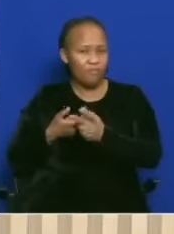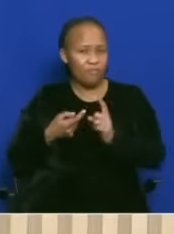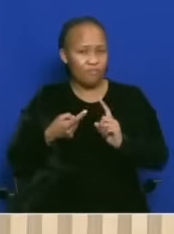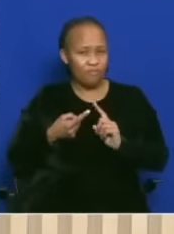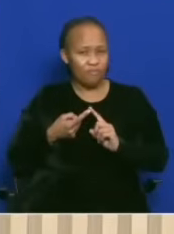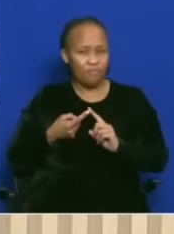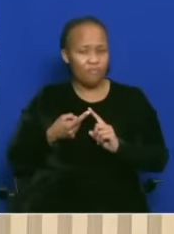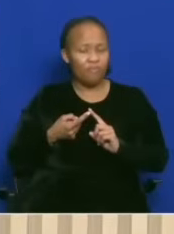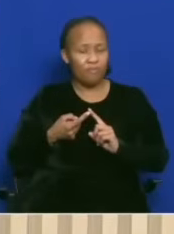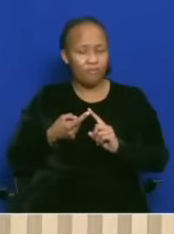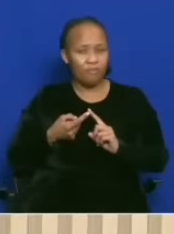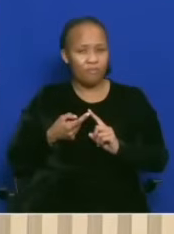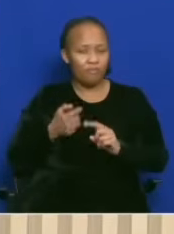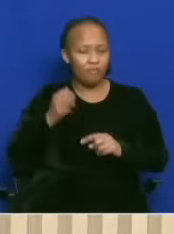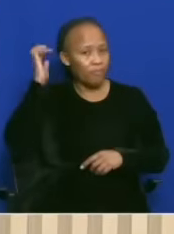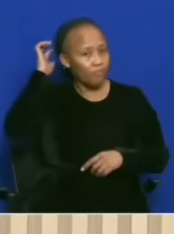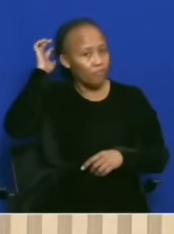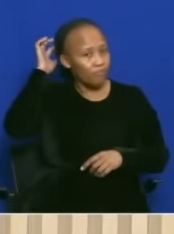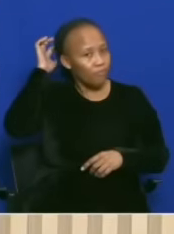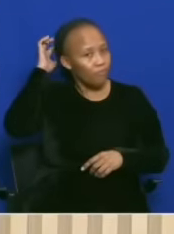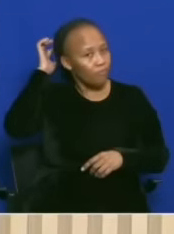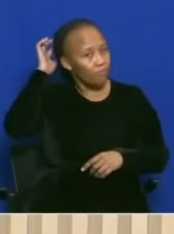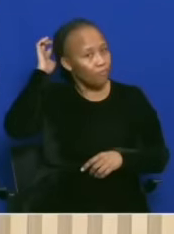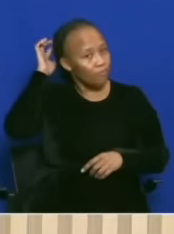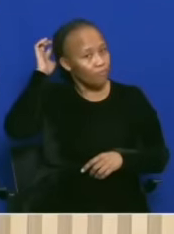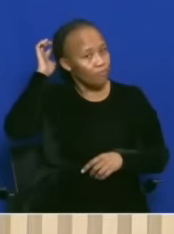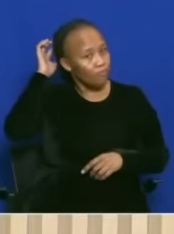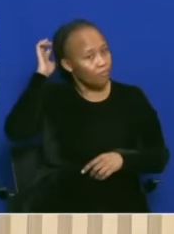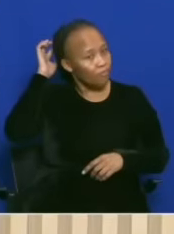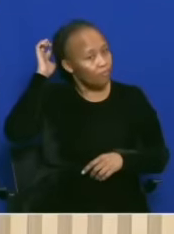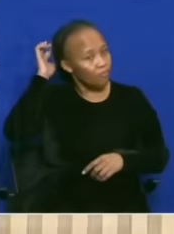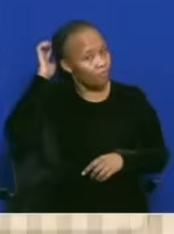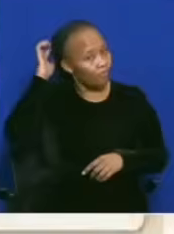And it's the second from the bottom